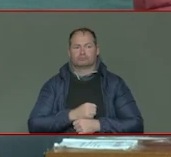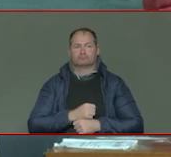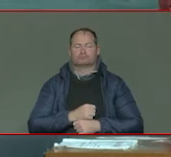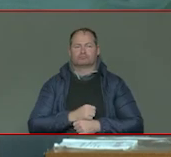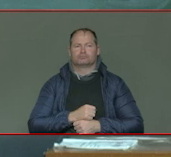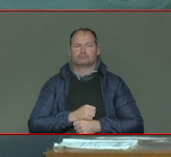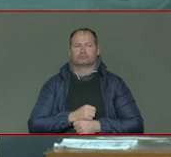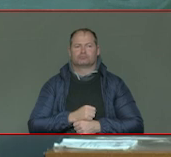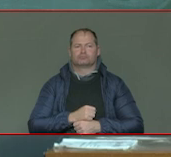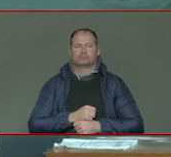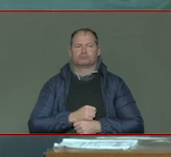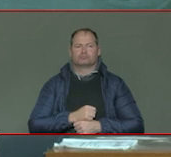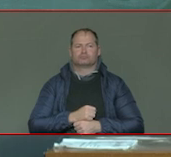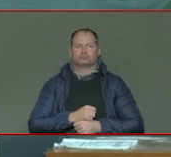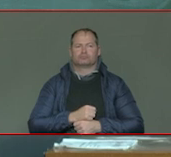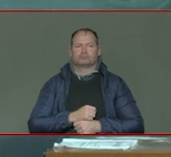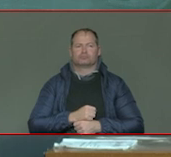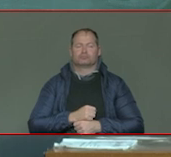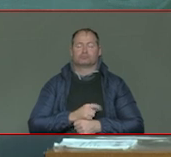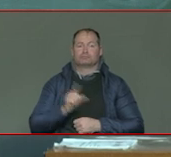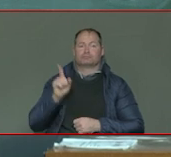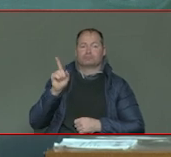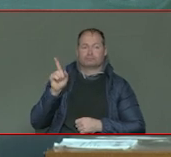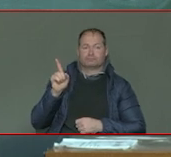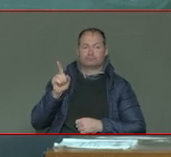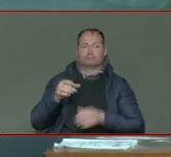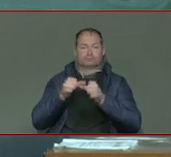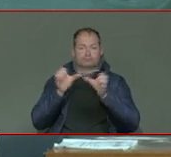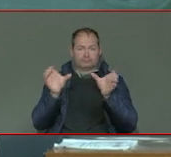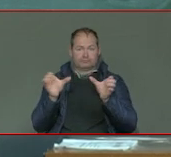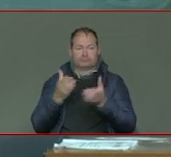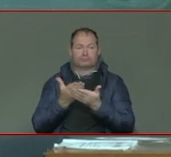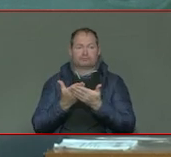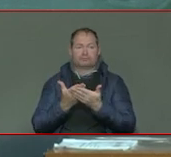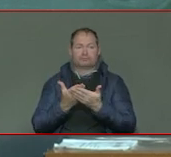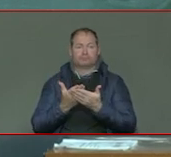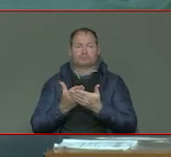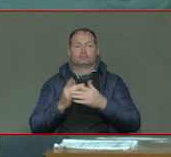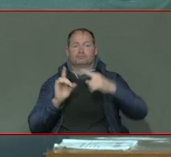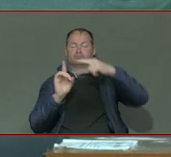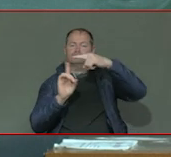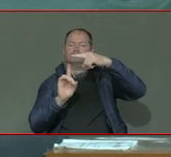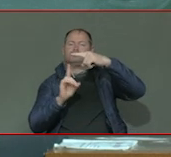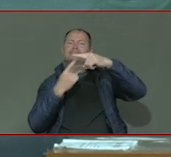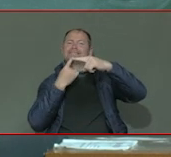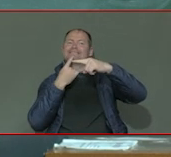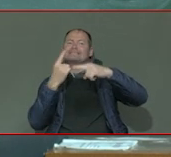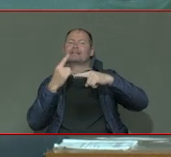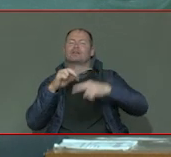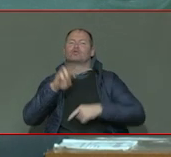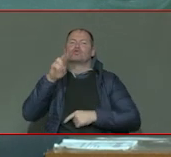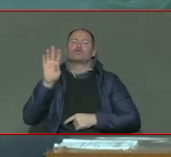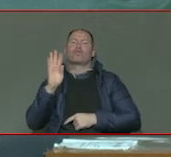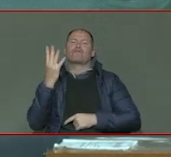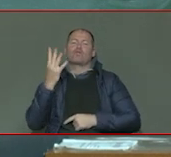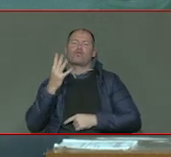Right. This x to the power of 3 quarters, I can break it up. The denominator tells me it is the 4th root of